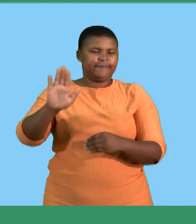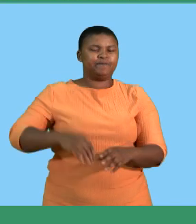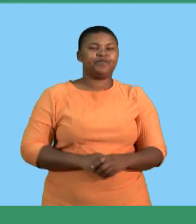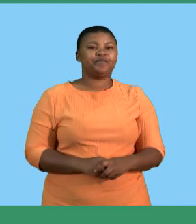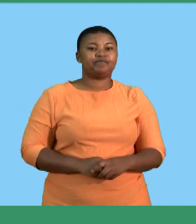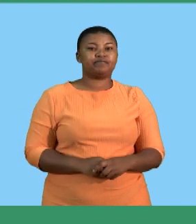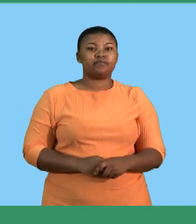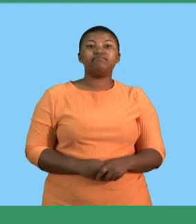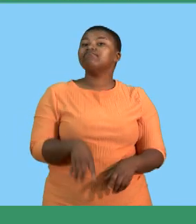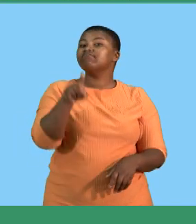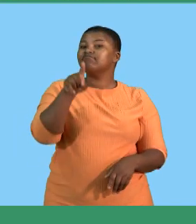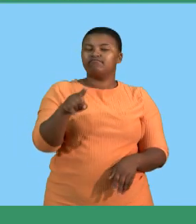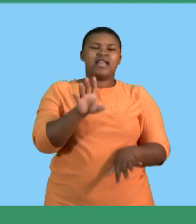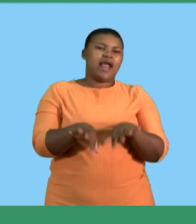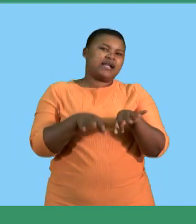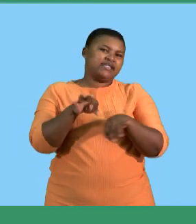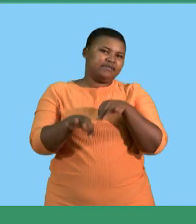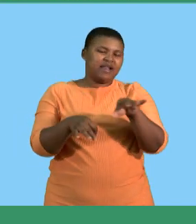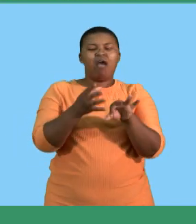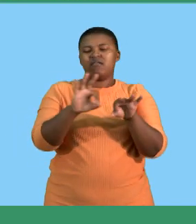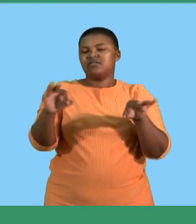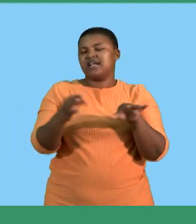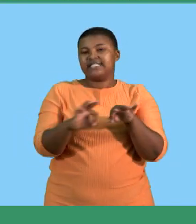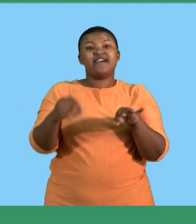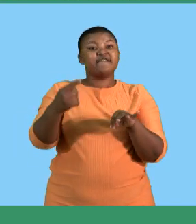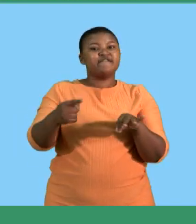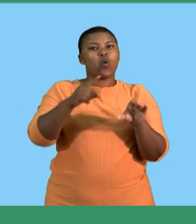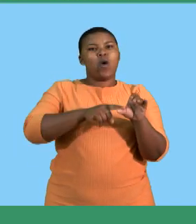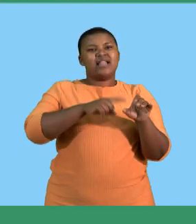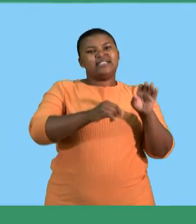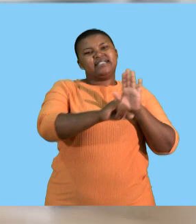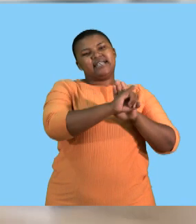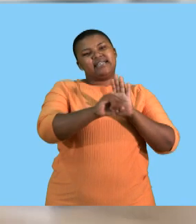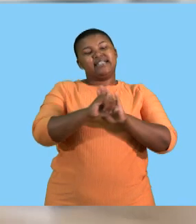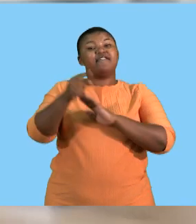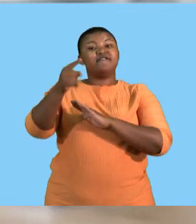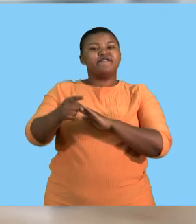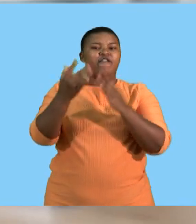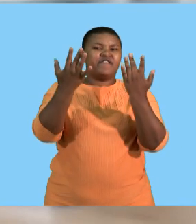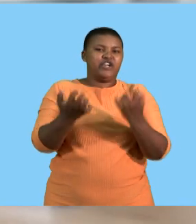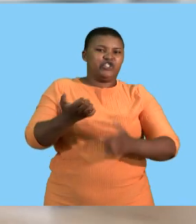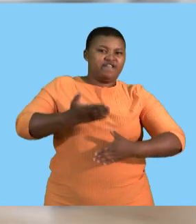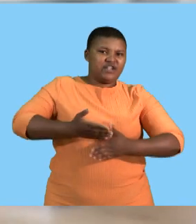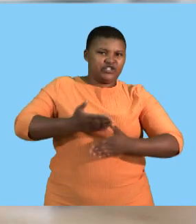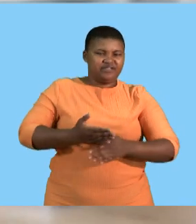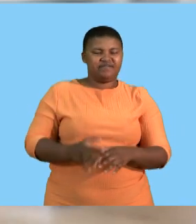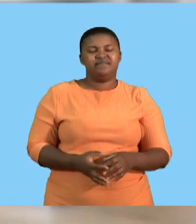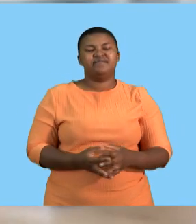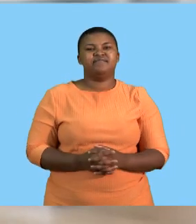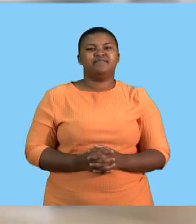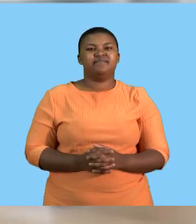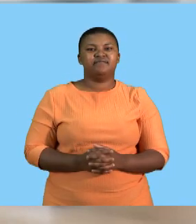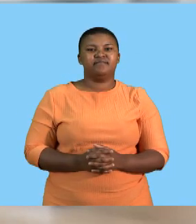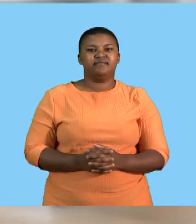is a description or a discussion then of the quality indicators of our financial